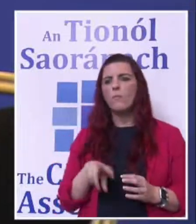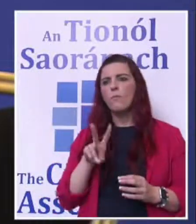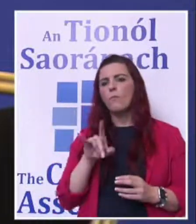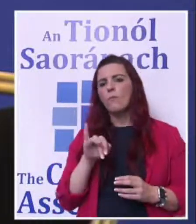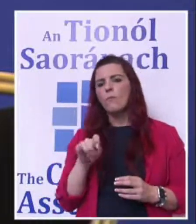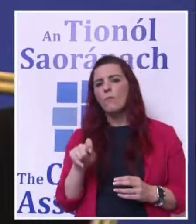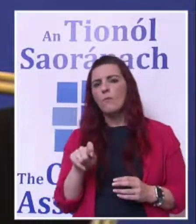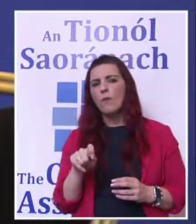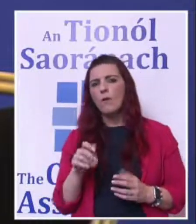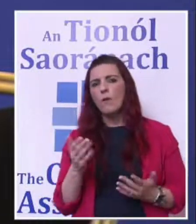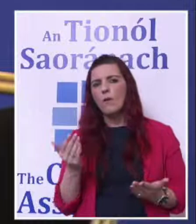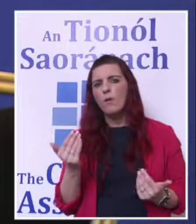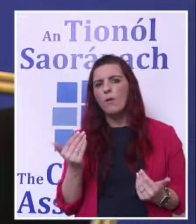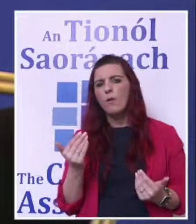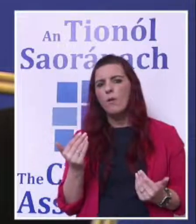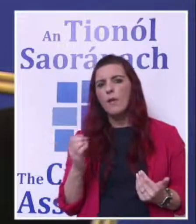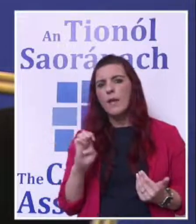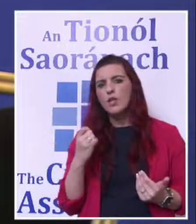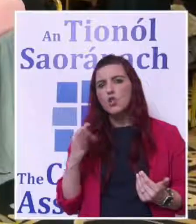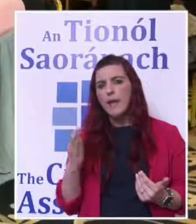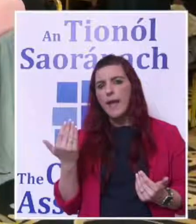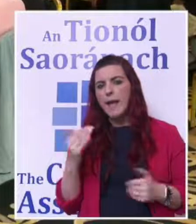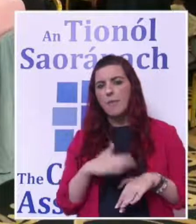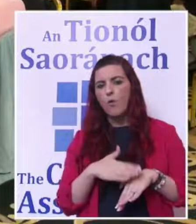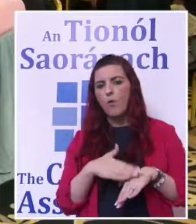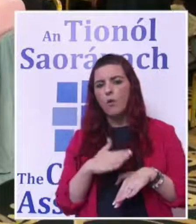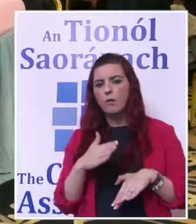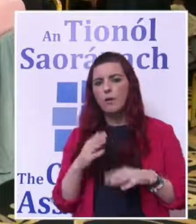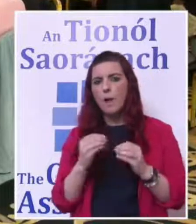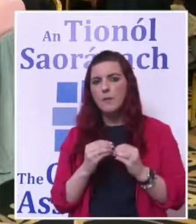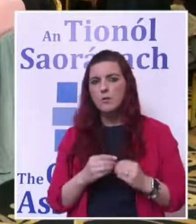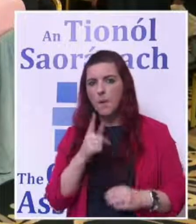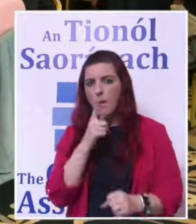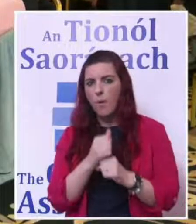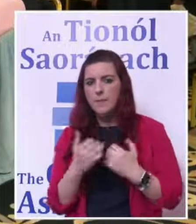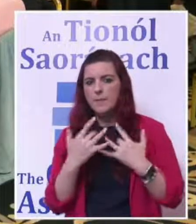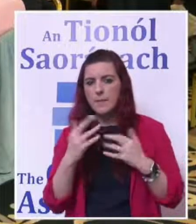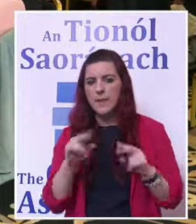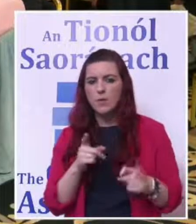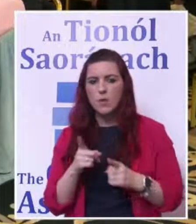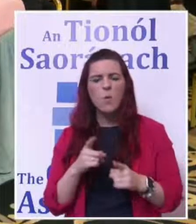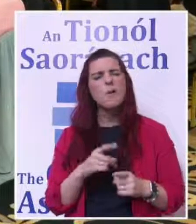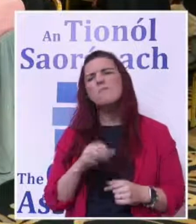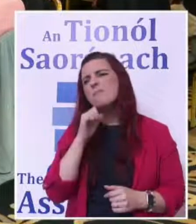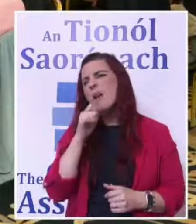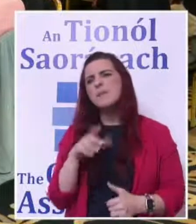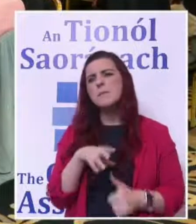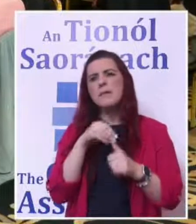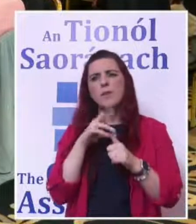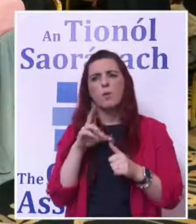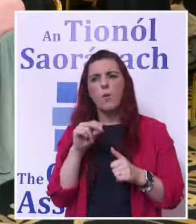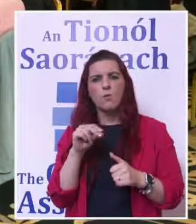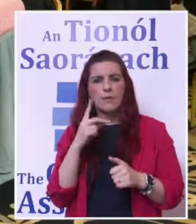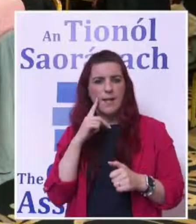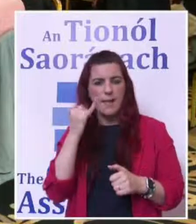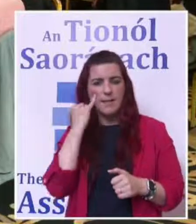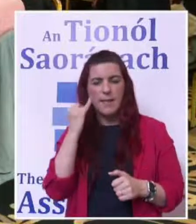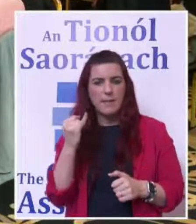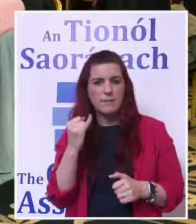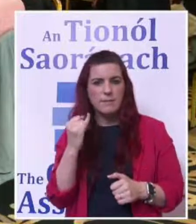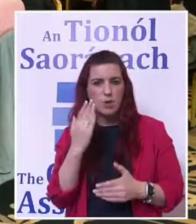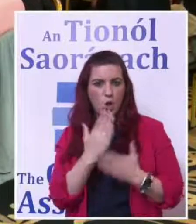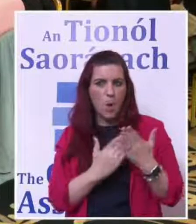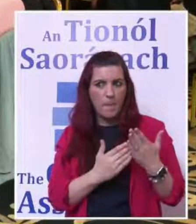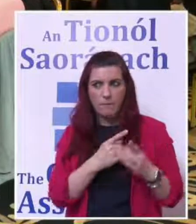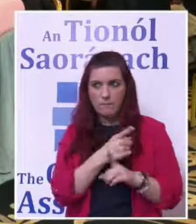any further comments on what an assembly could do? Not specifically, other than the idea that obviously some of the assembly